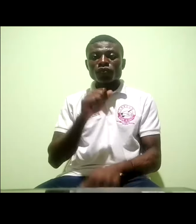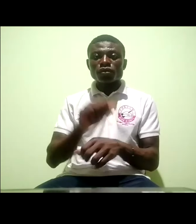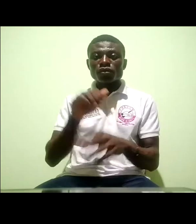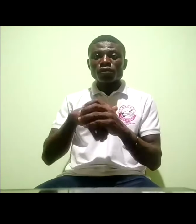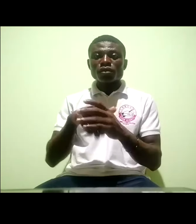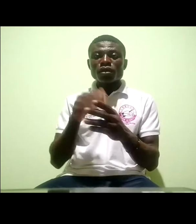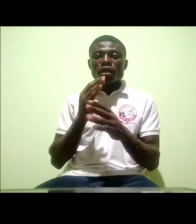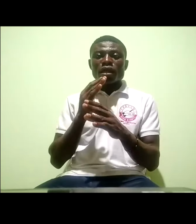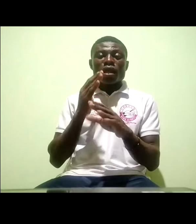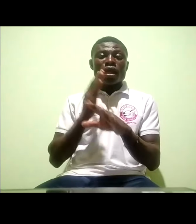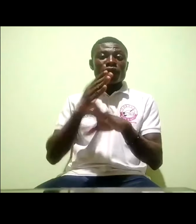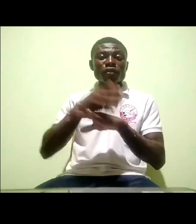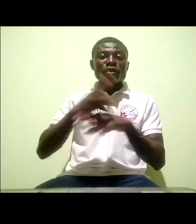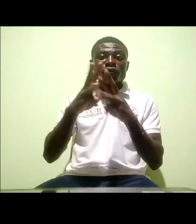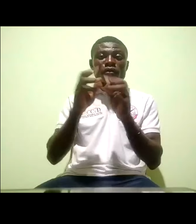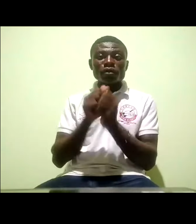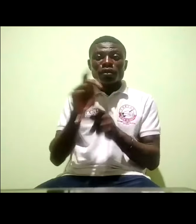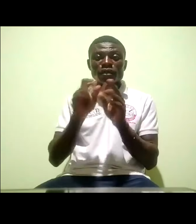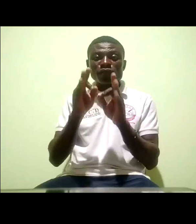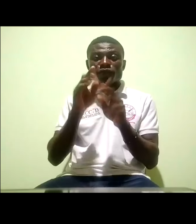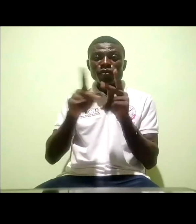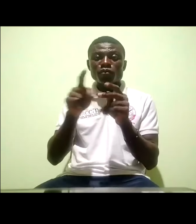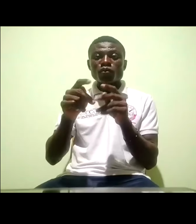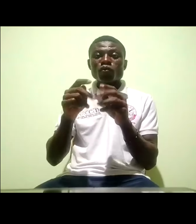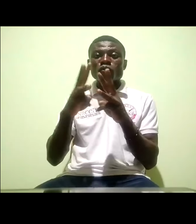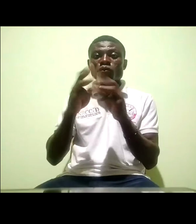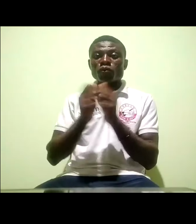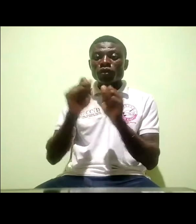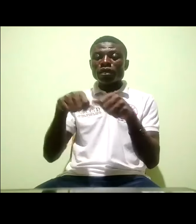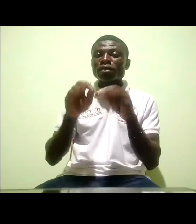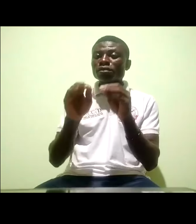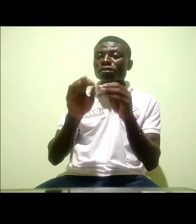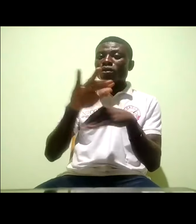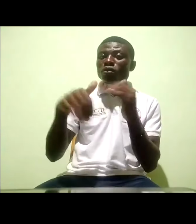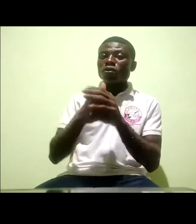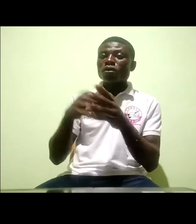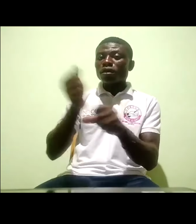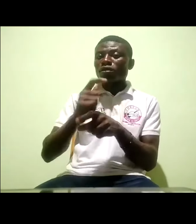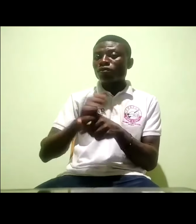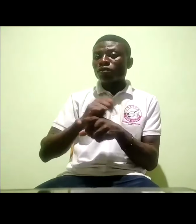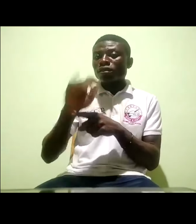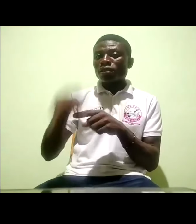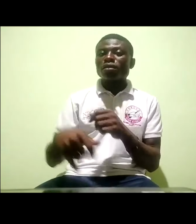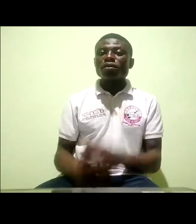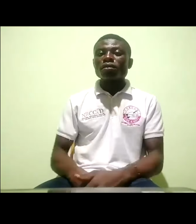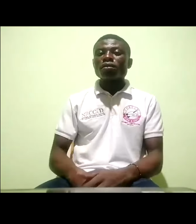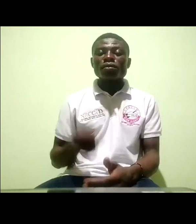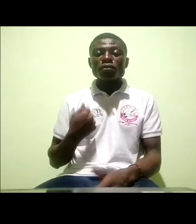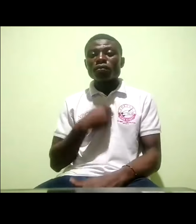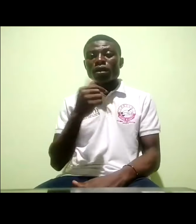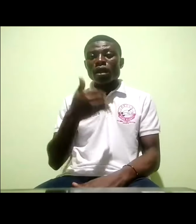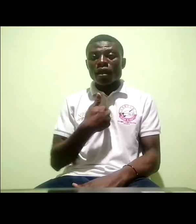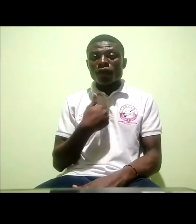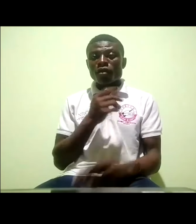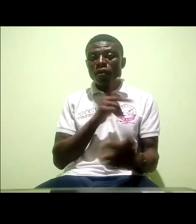workshop. If people are interested in that, we can guide them in getting those trainings too. Yes, so we have plans in